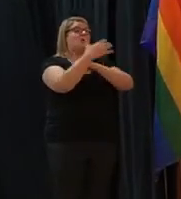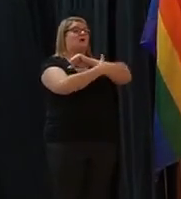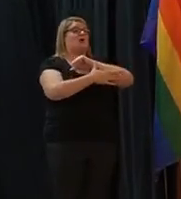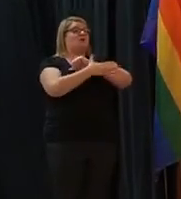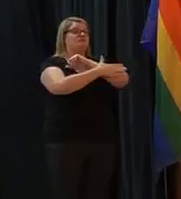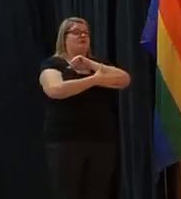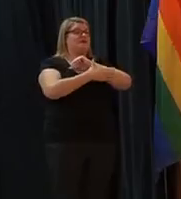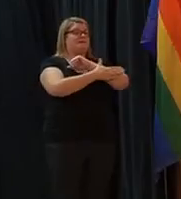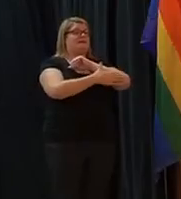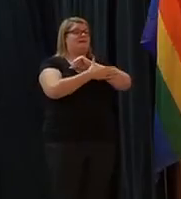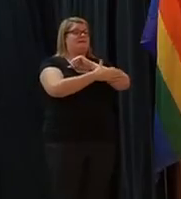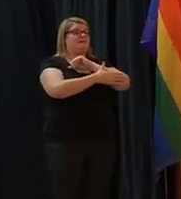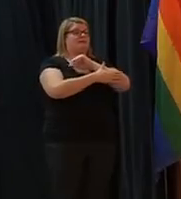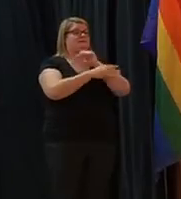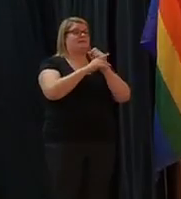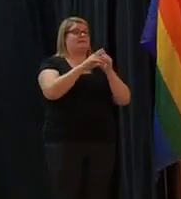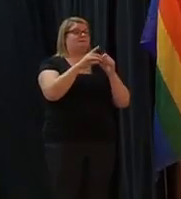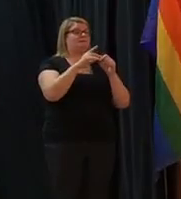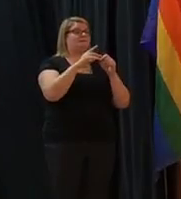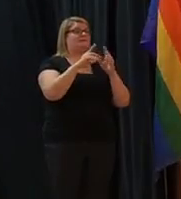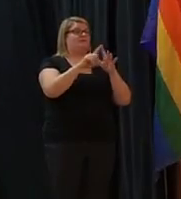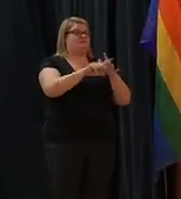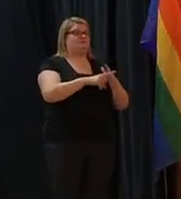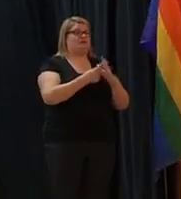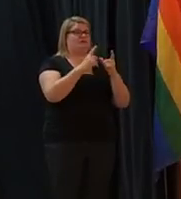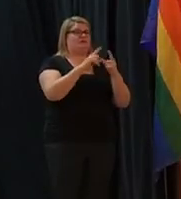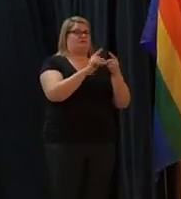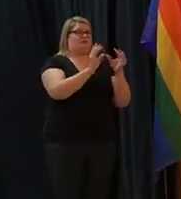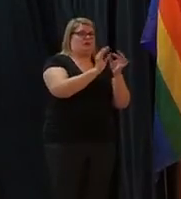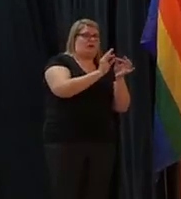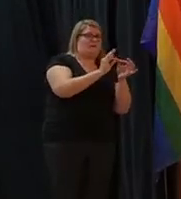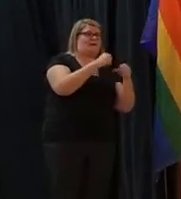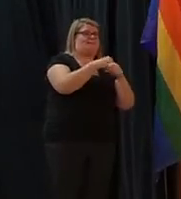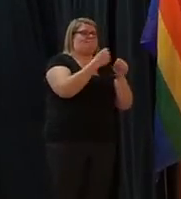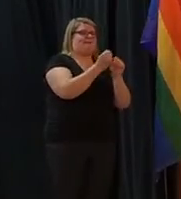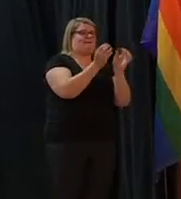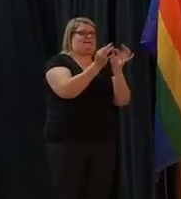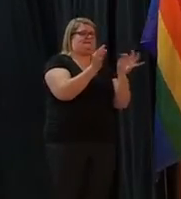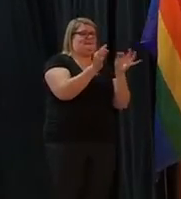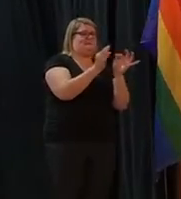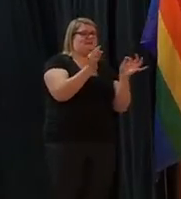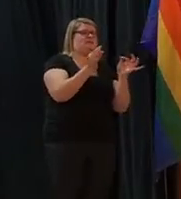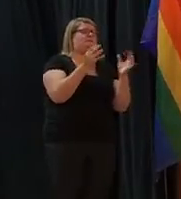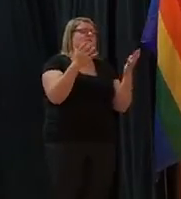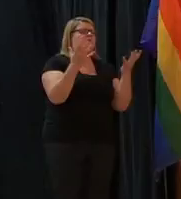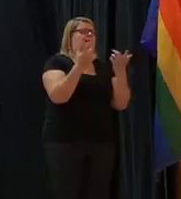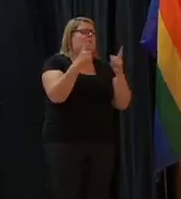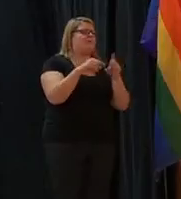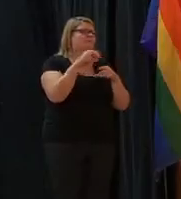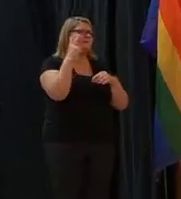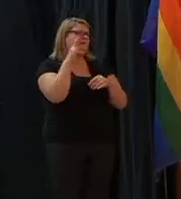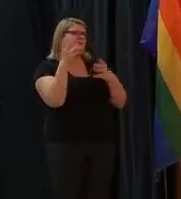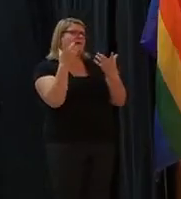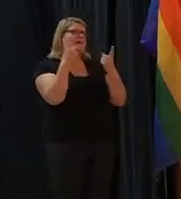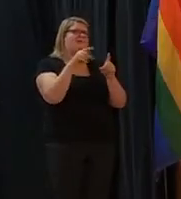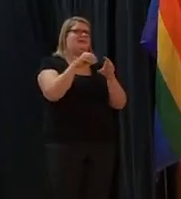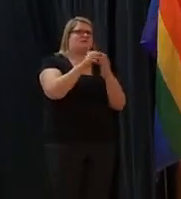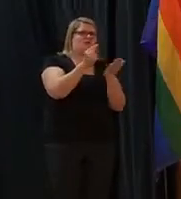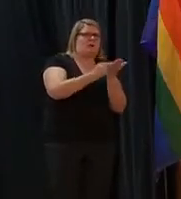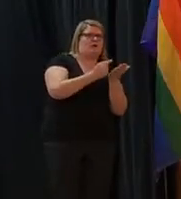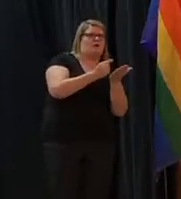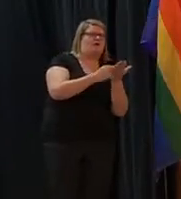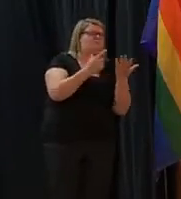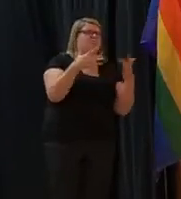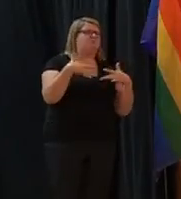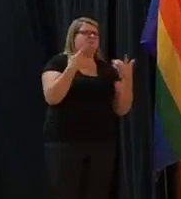to comment and to make a statement, and fingering and pointing, what is happening in Mexico? What is happening in Uganda? Why